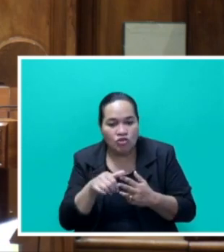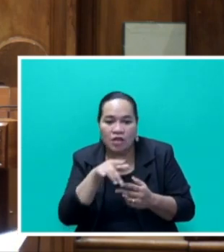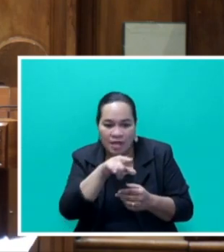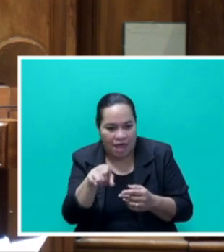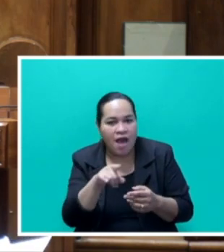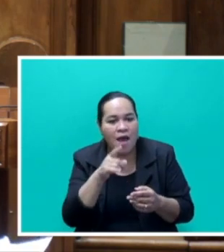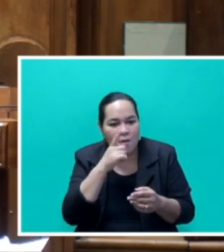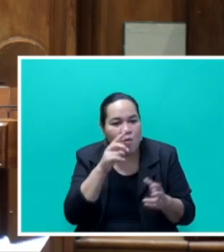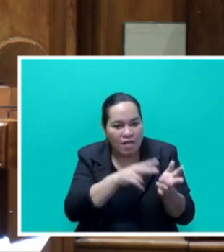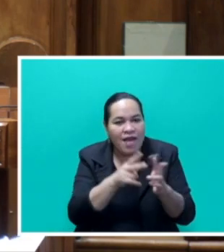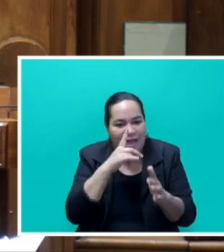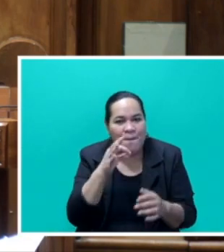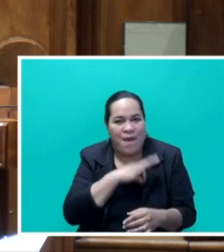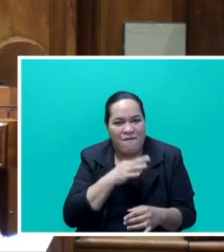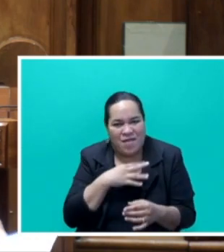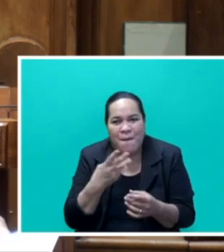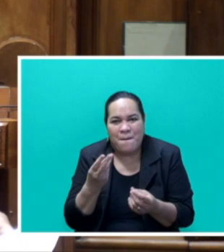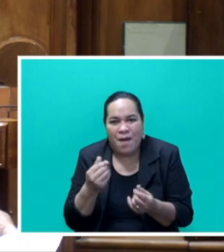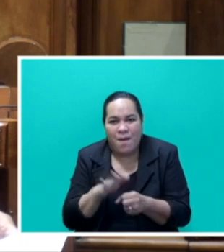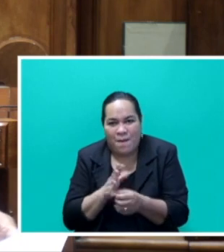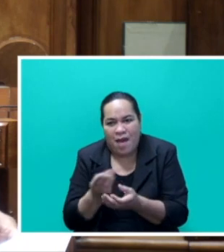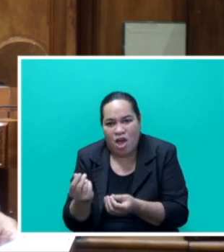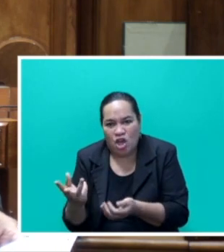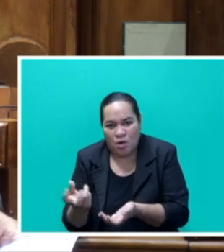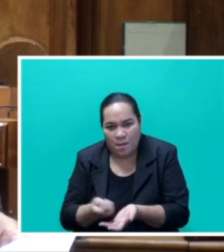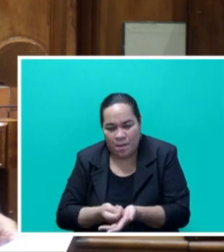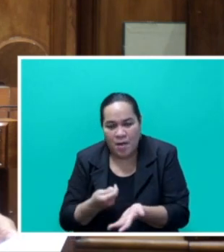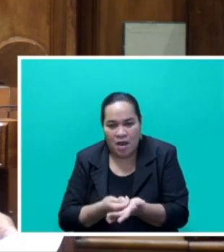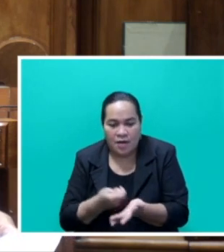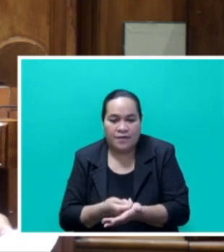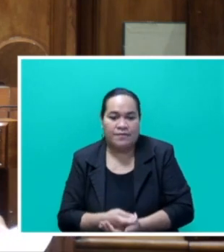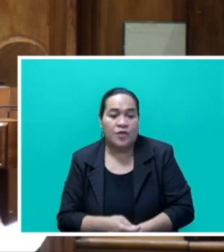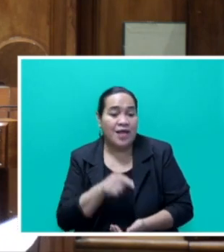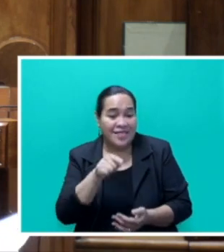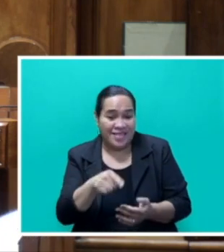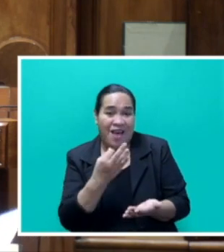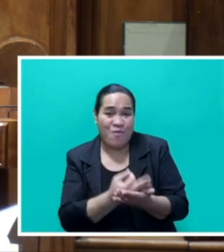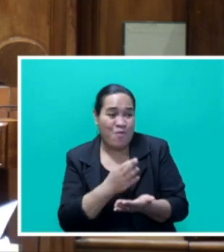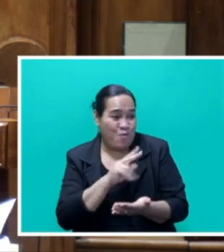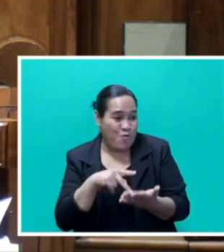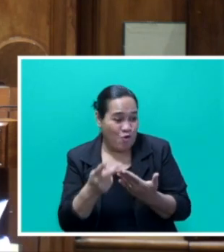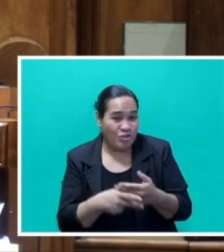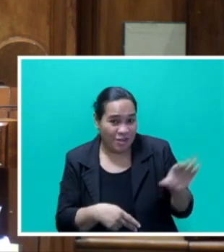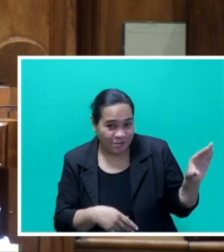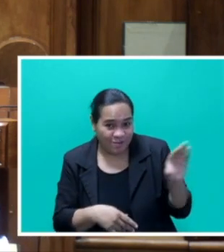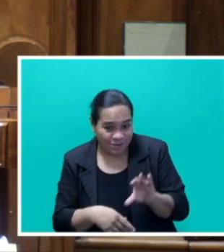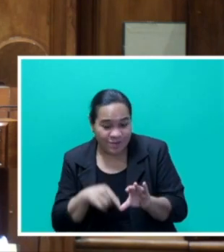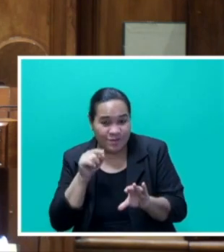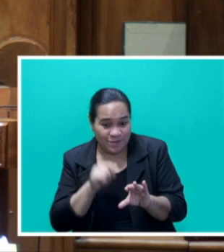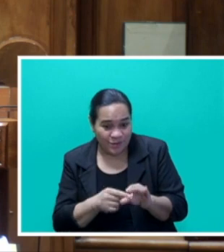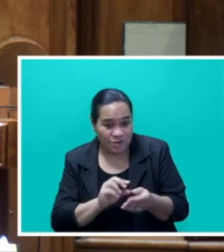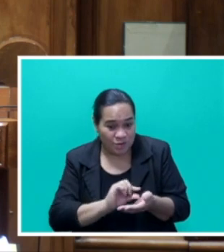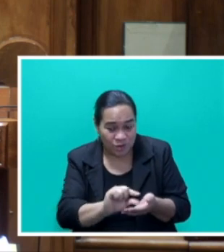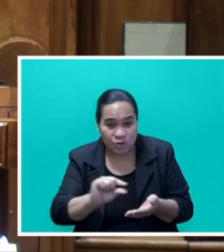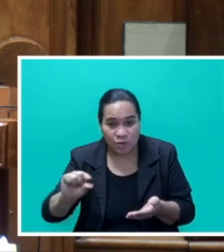livelihoods. Mr. Speaker, the ITTO funded project on community-based restoration and sustainable